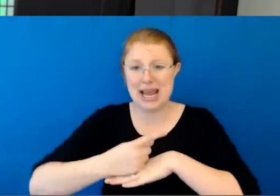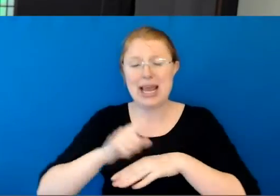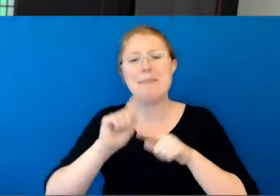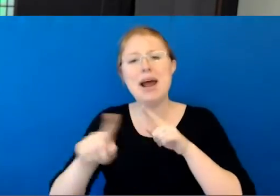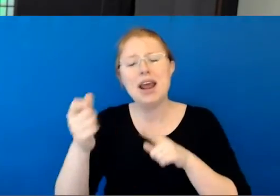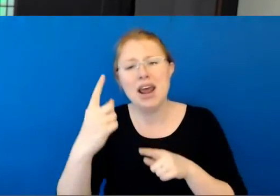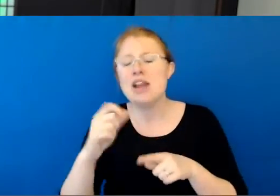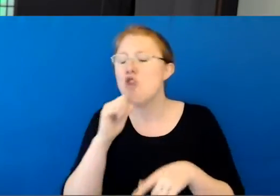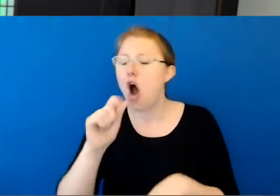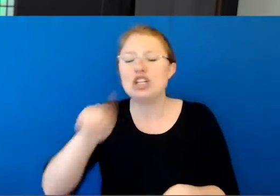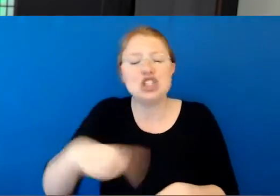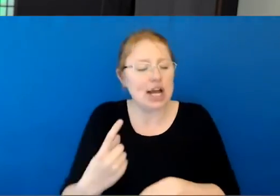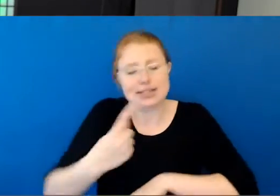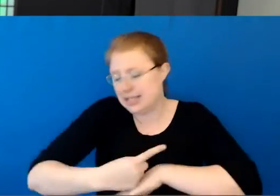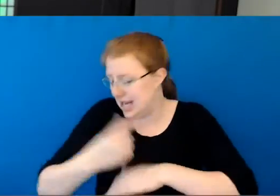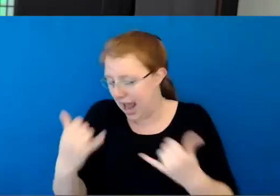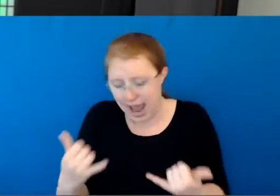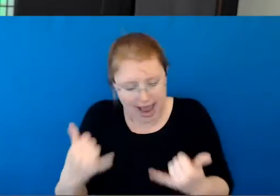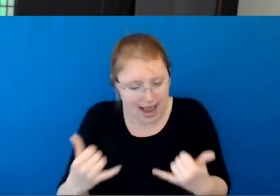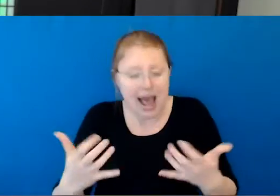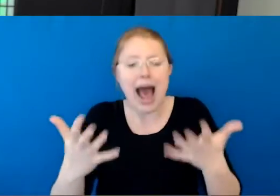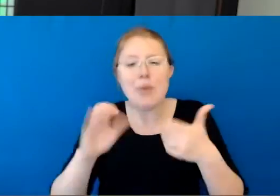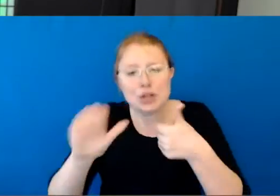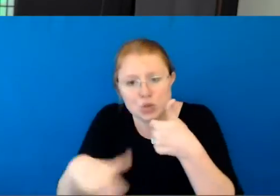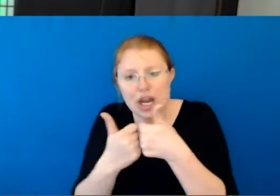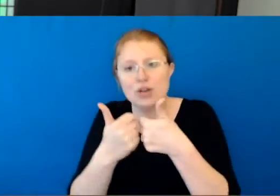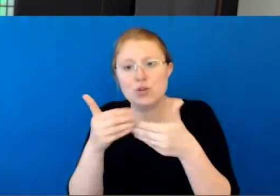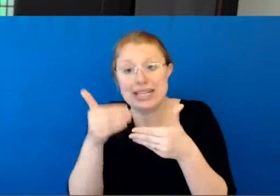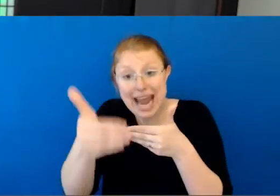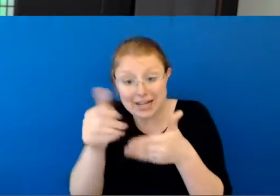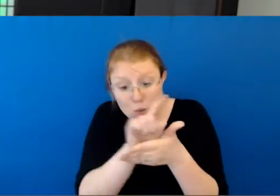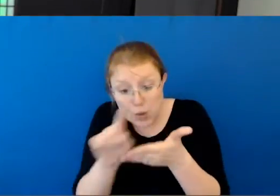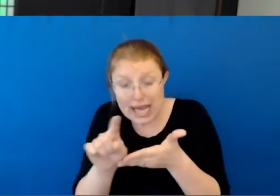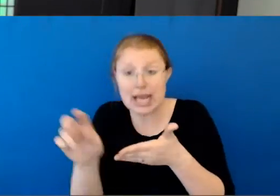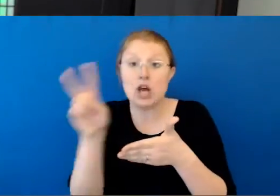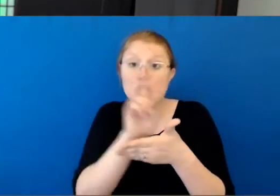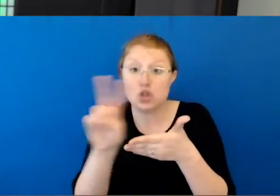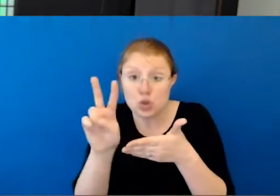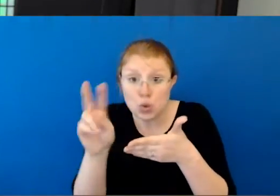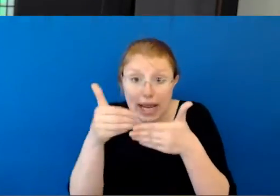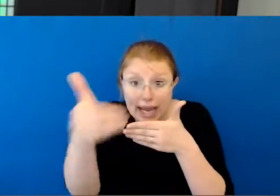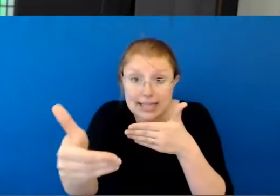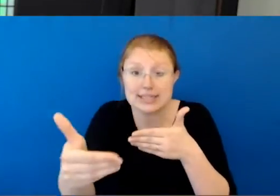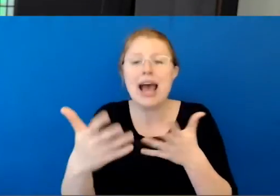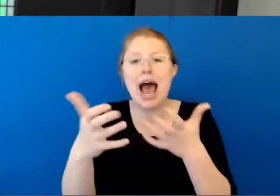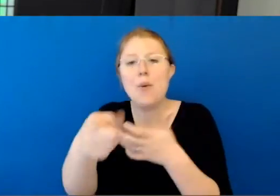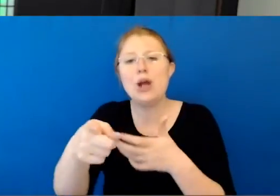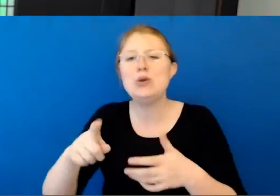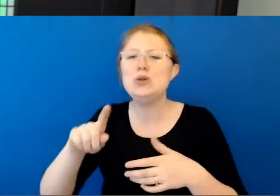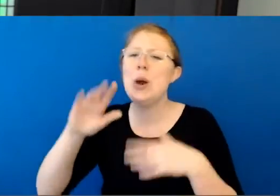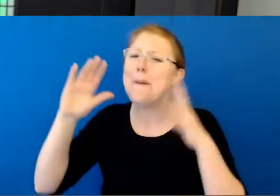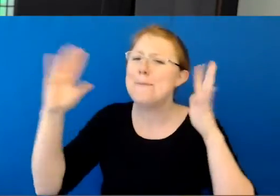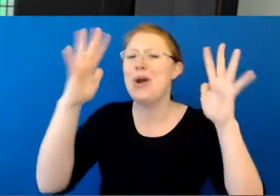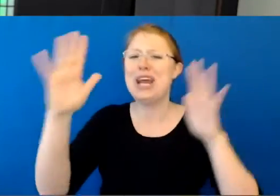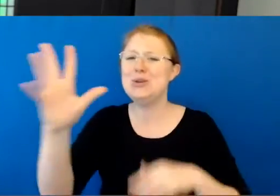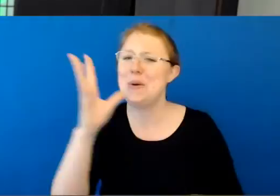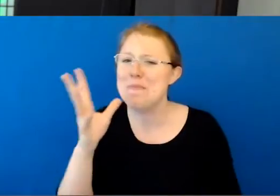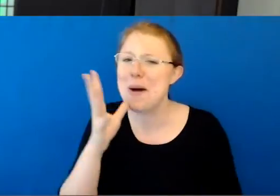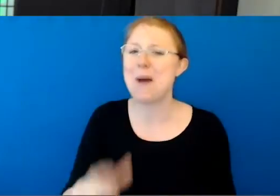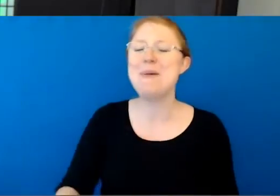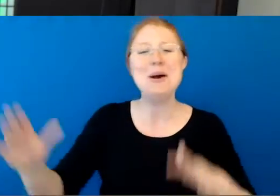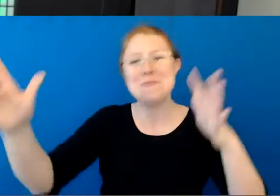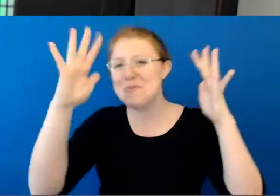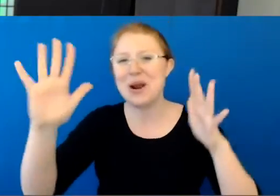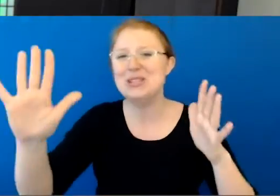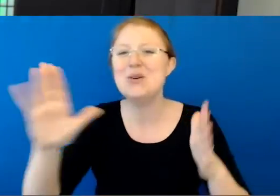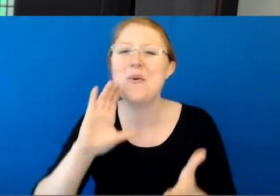deserving of your praise. Do this. I mean, it's Mother's Day, right? So hopefully you went out and got a card for your mom, and maybe you got a card for your wife. Well,